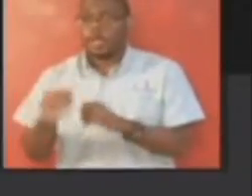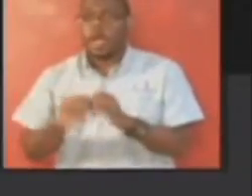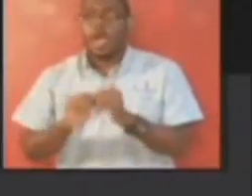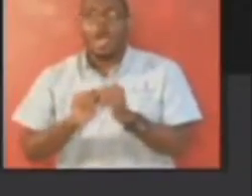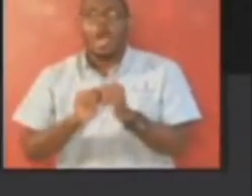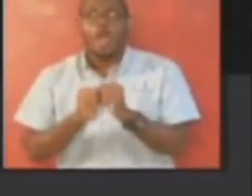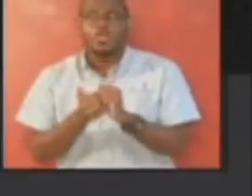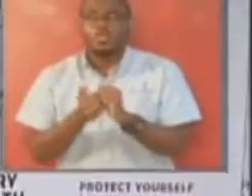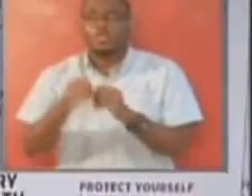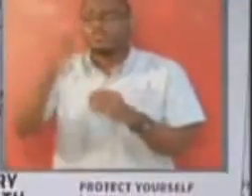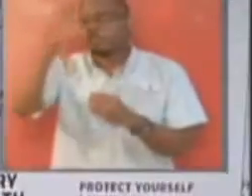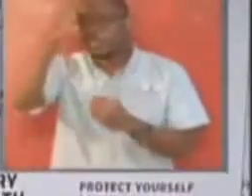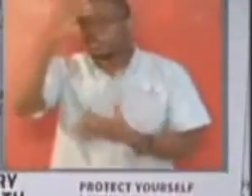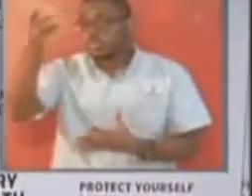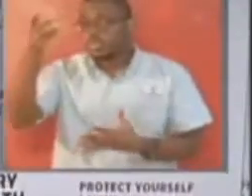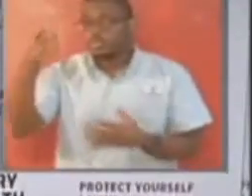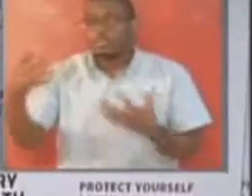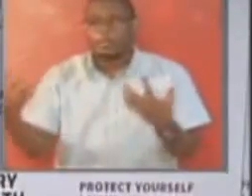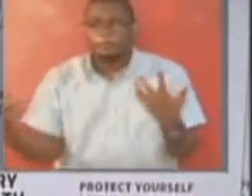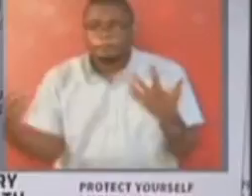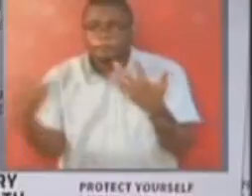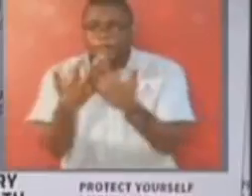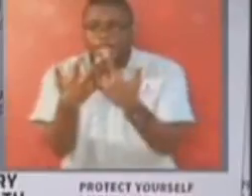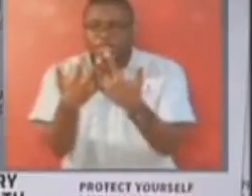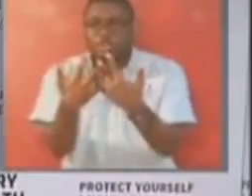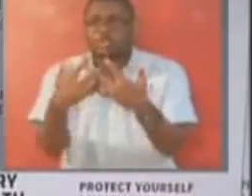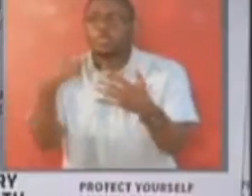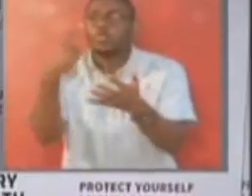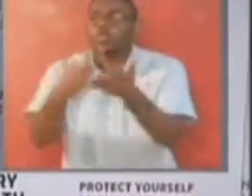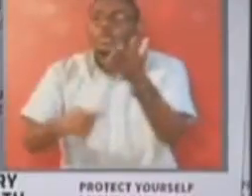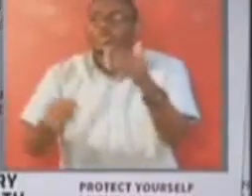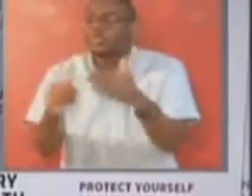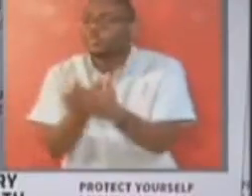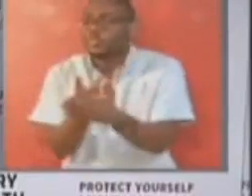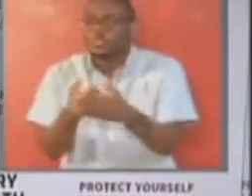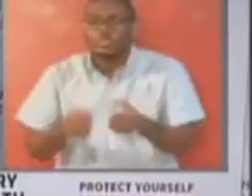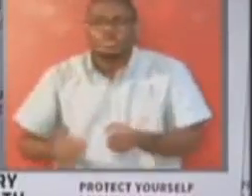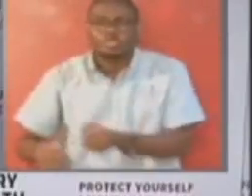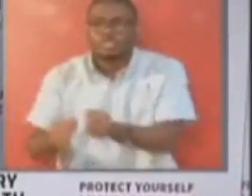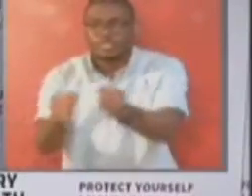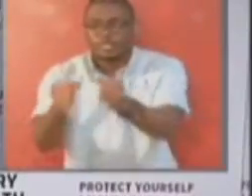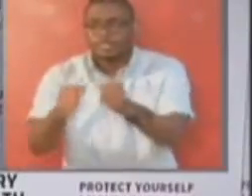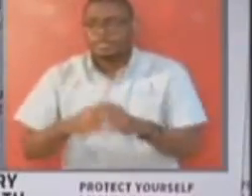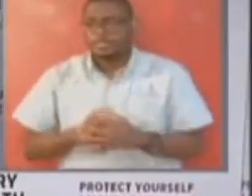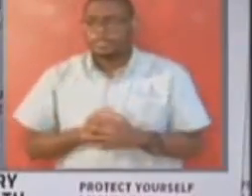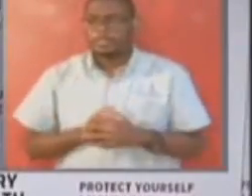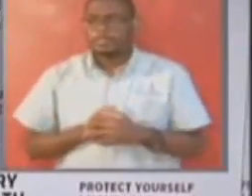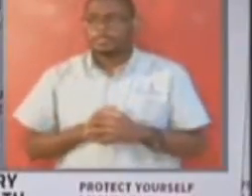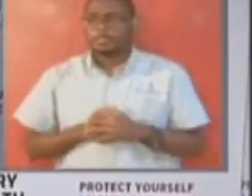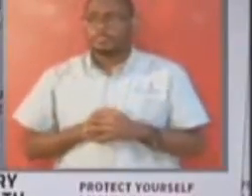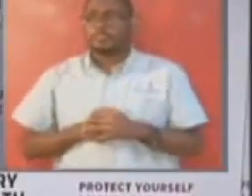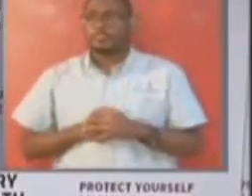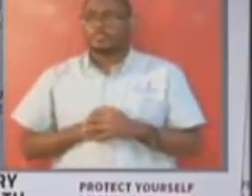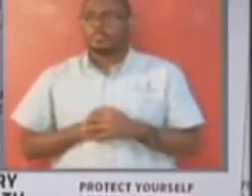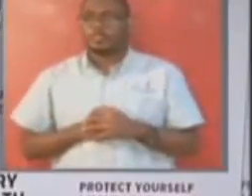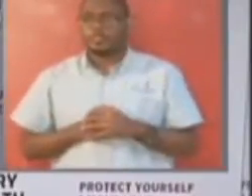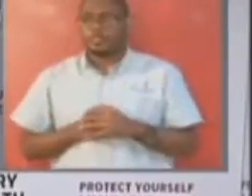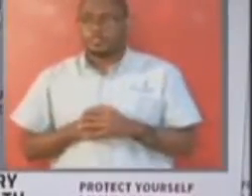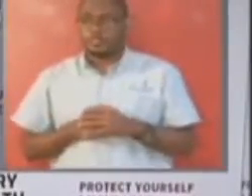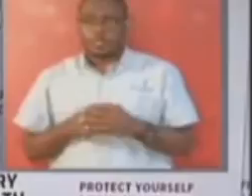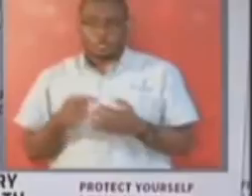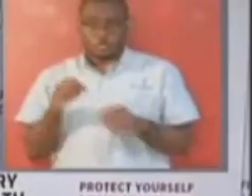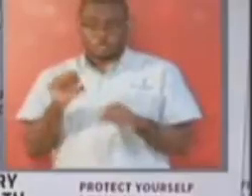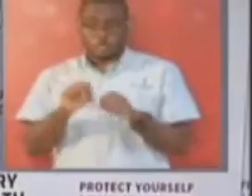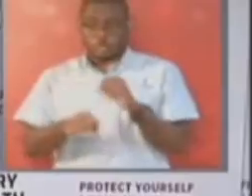moving forward? Okay, so what we have noted, it changes based on your phase, all right? So right now, as you know,